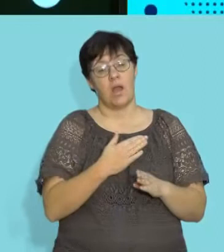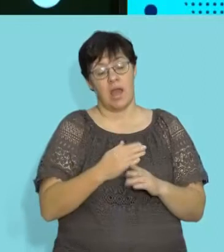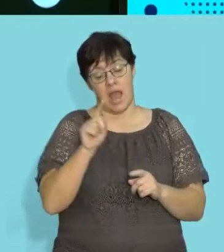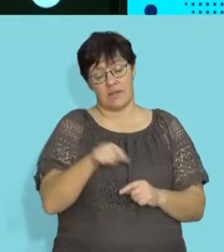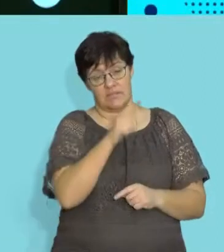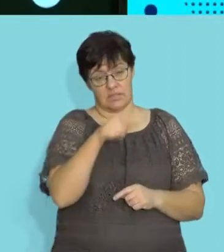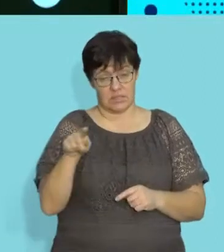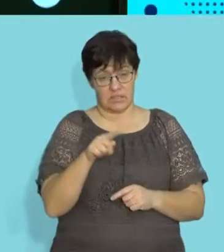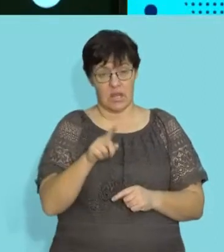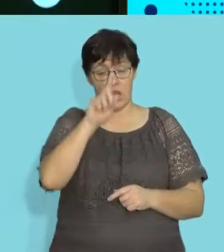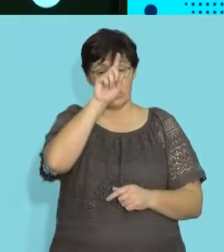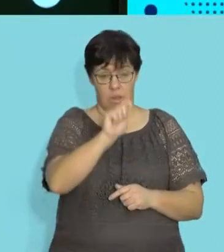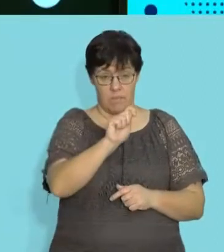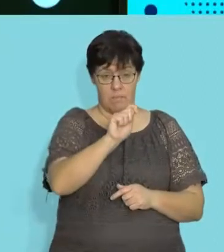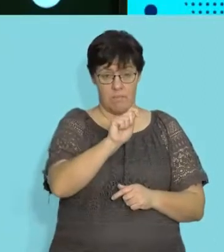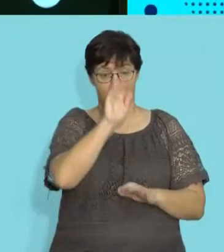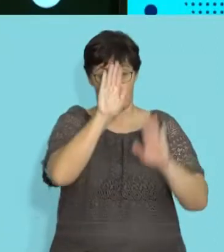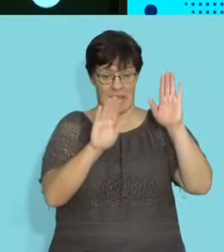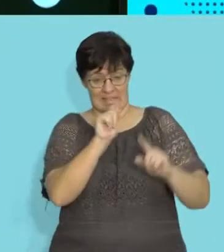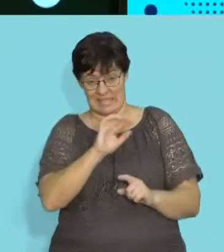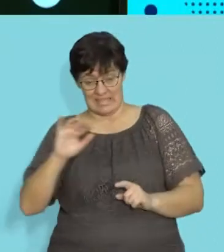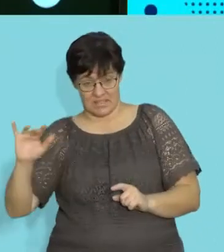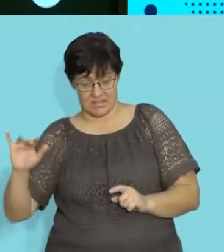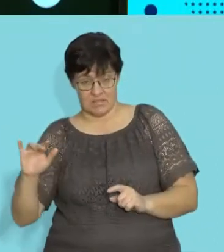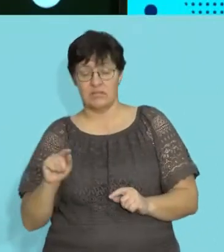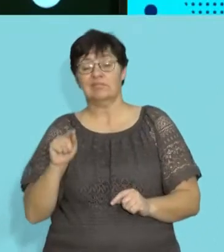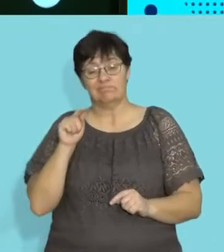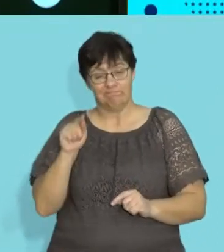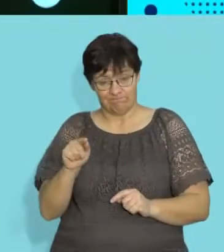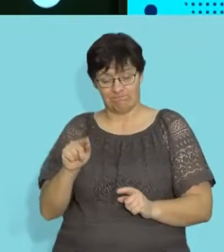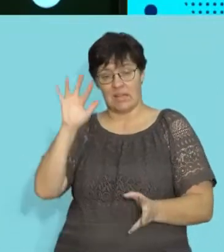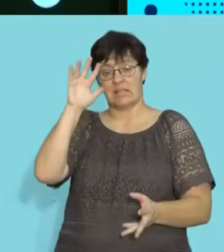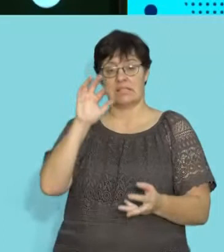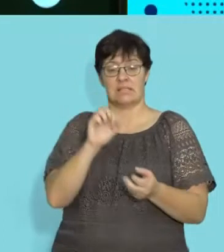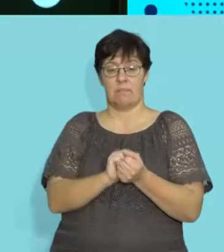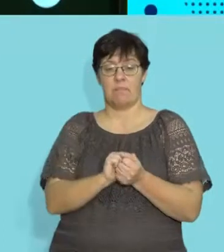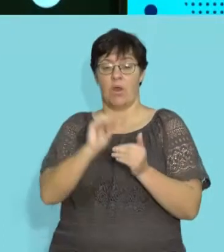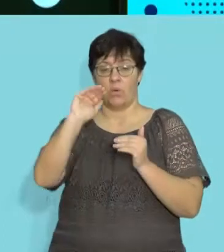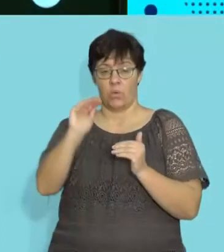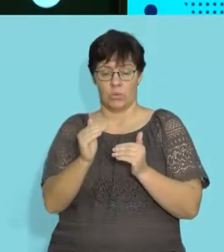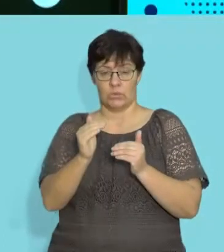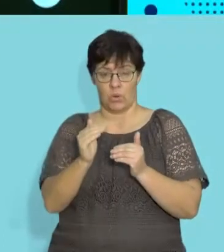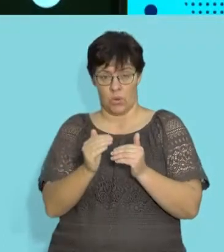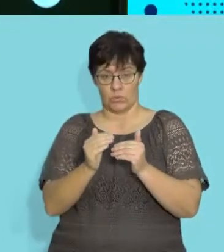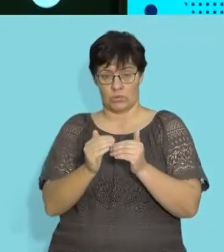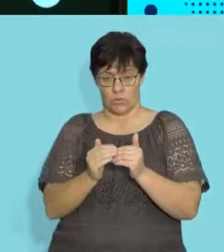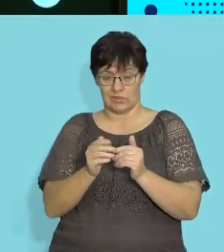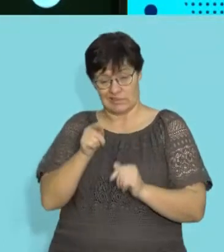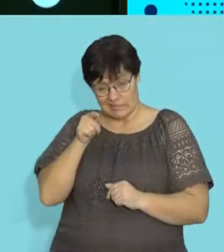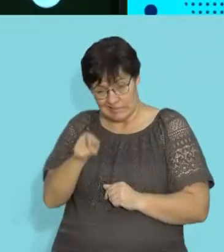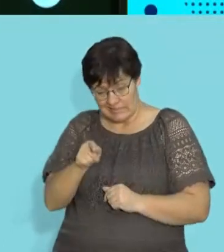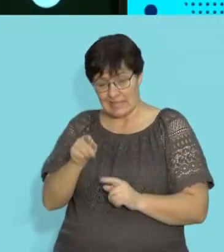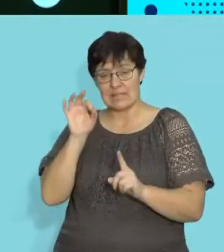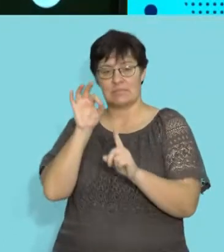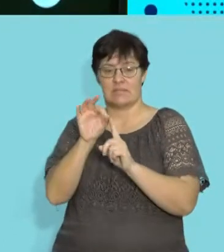infinite amount of the terms of the pattern behind me, this sum would get closer and closer to